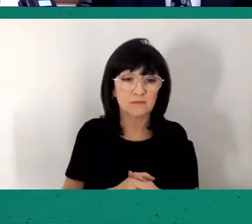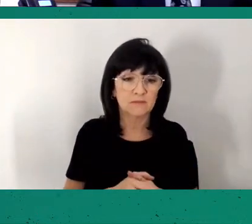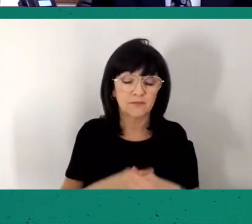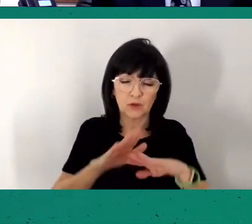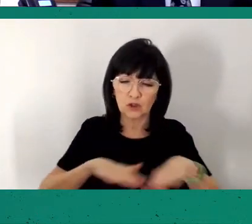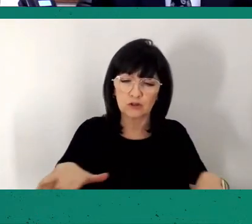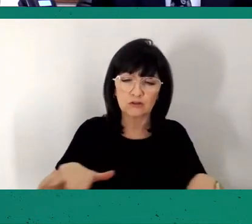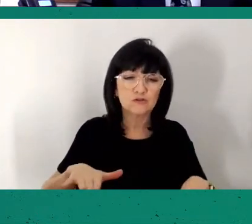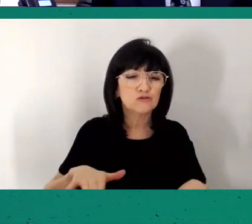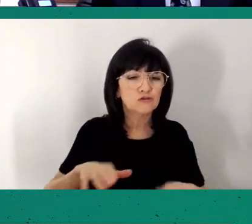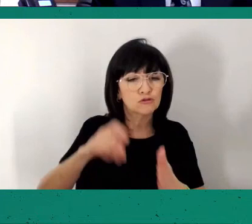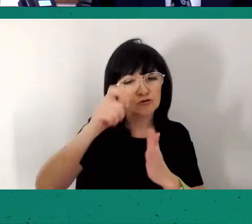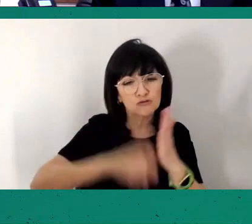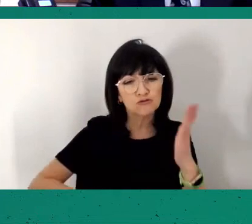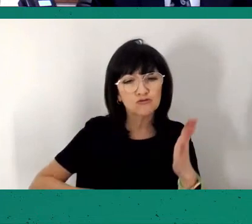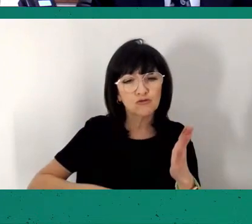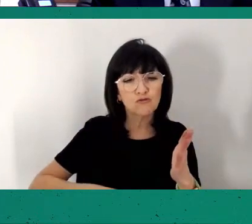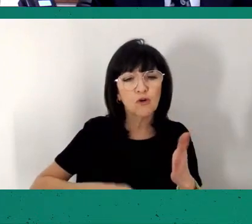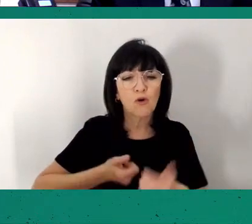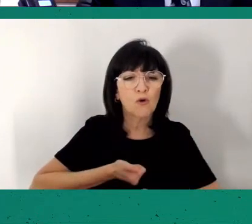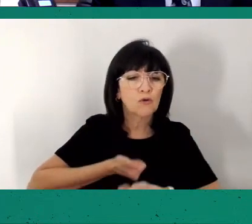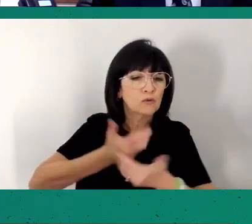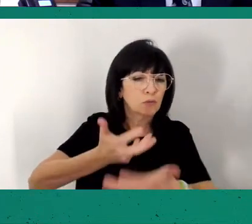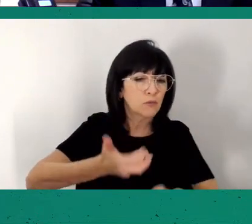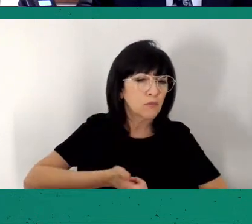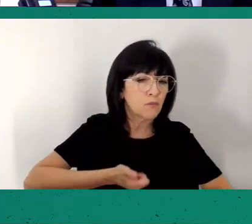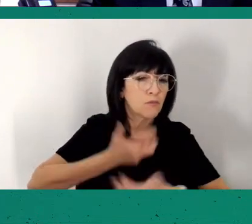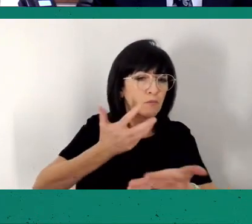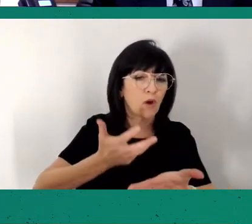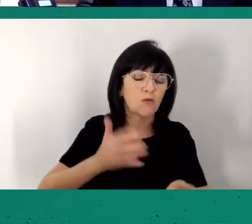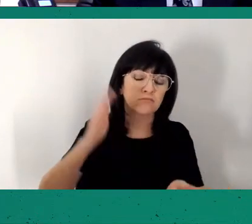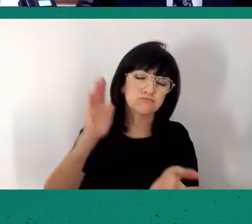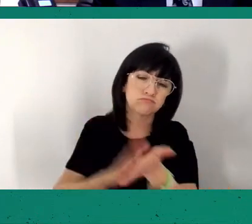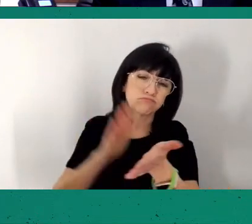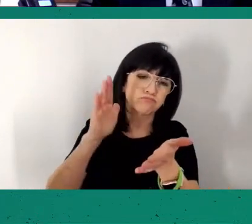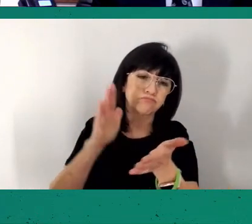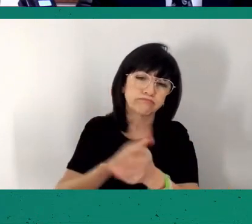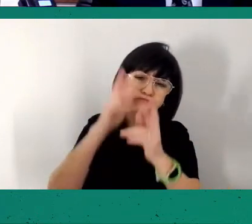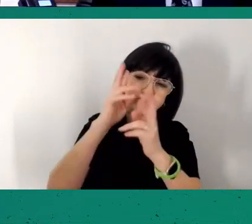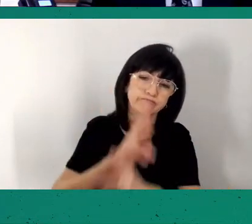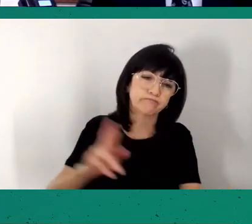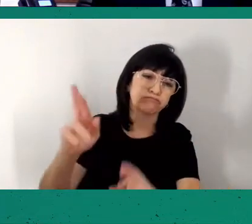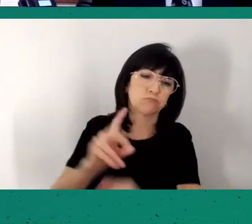poems praising DuPont. There was even a DuPont Day.